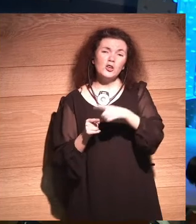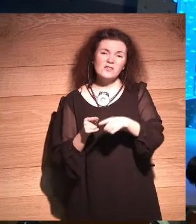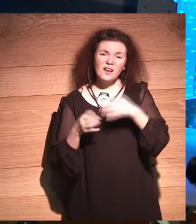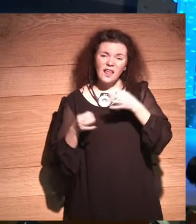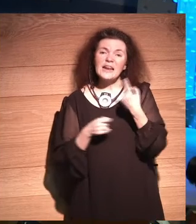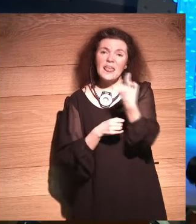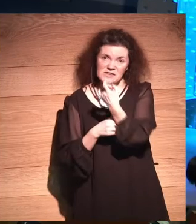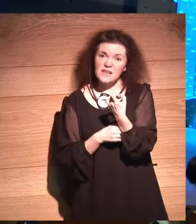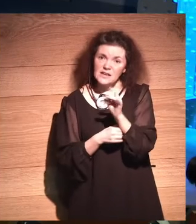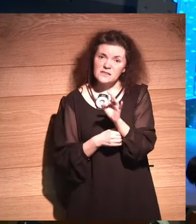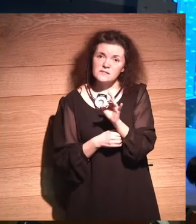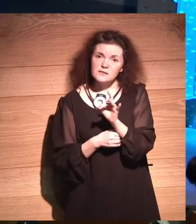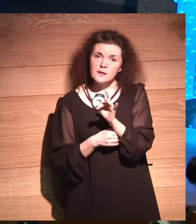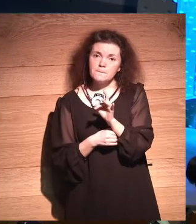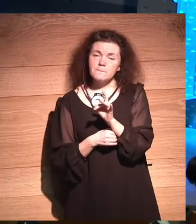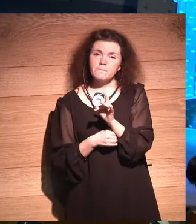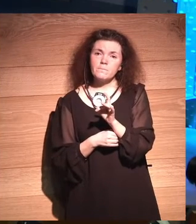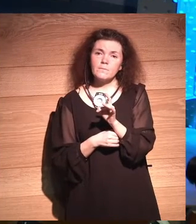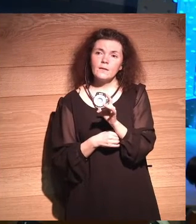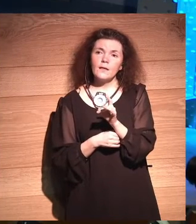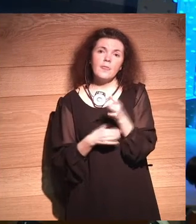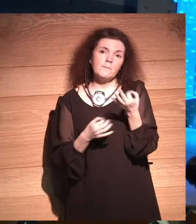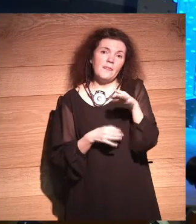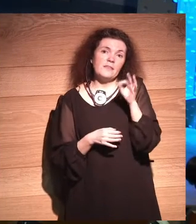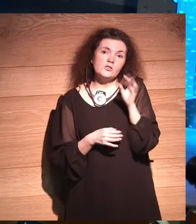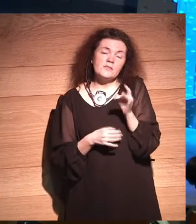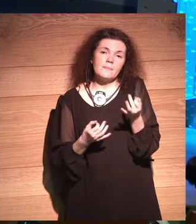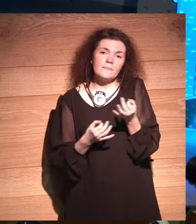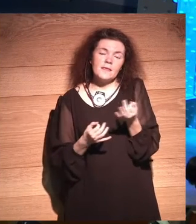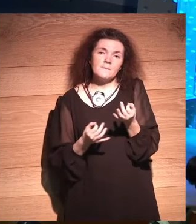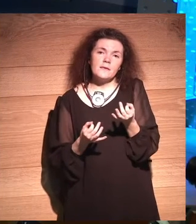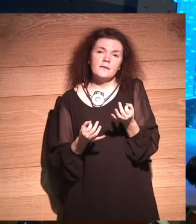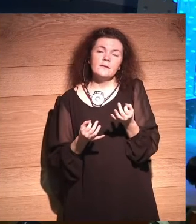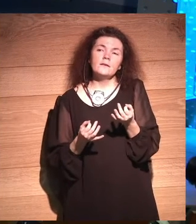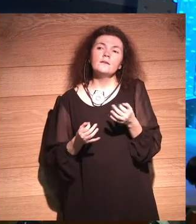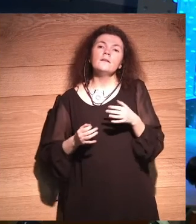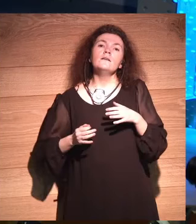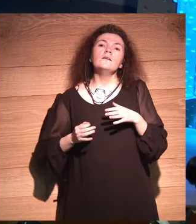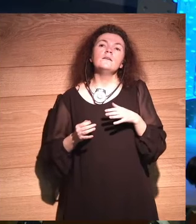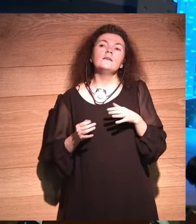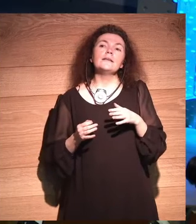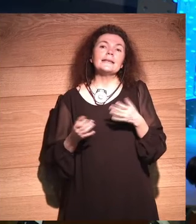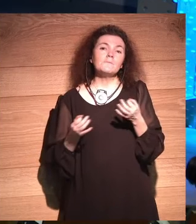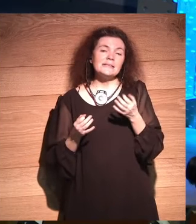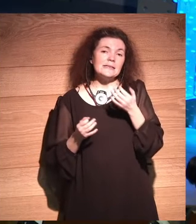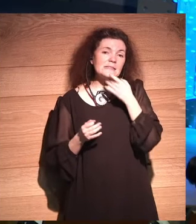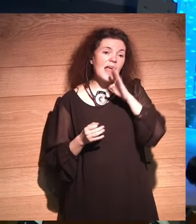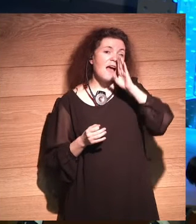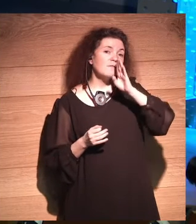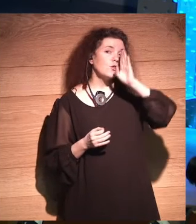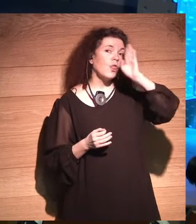this. And when I was talking about boring things, well, I speak about things that are necessary and which